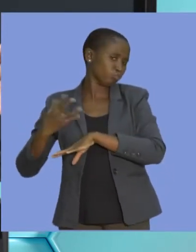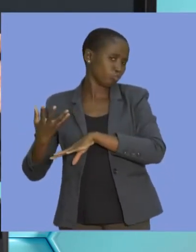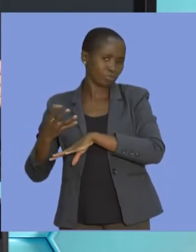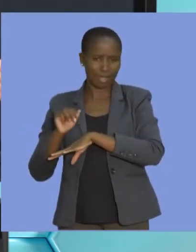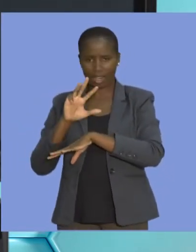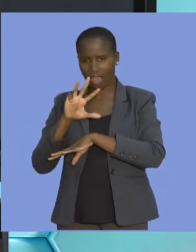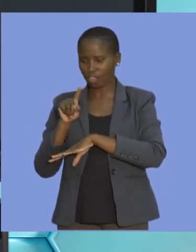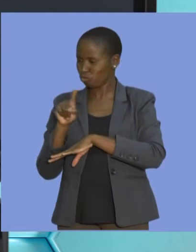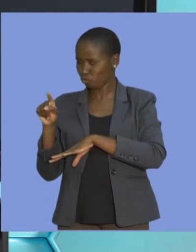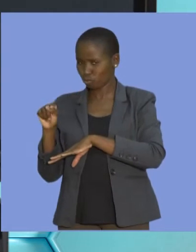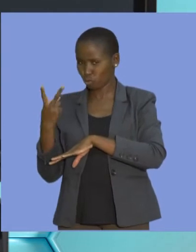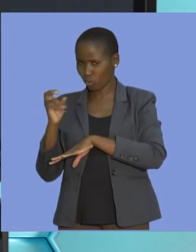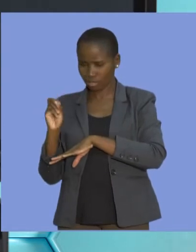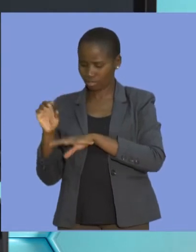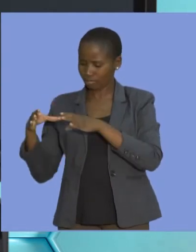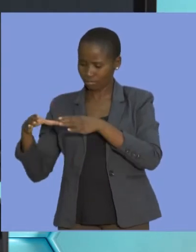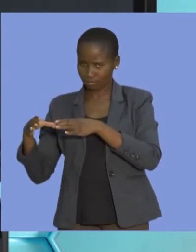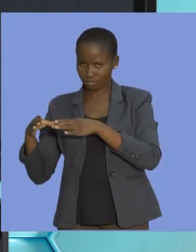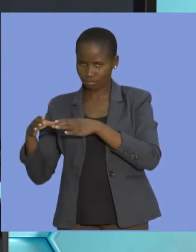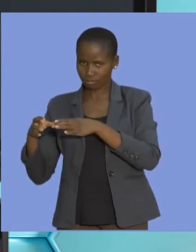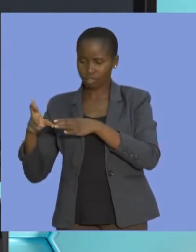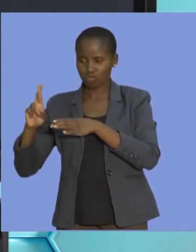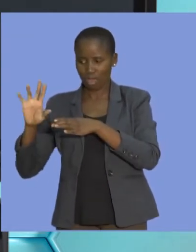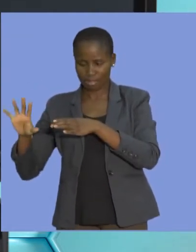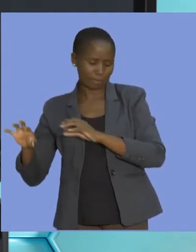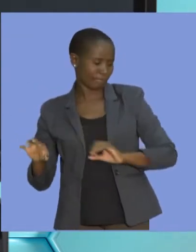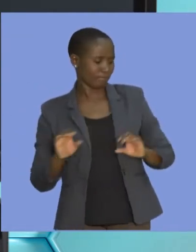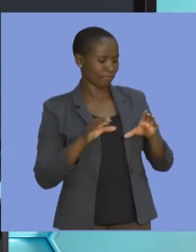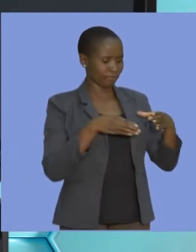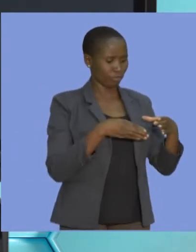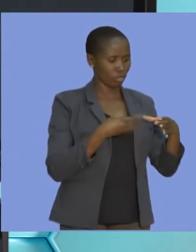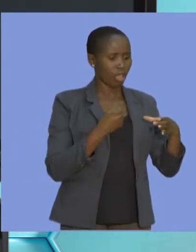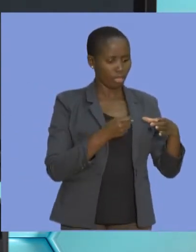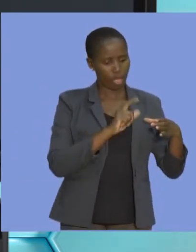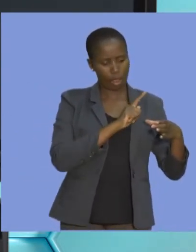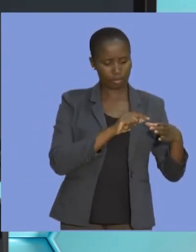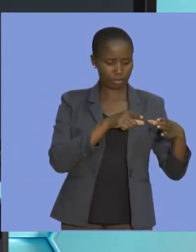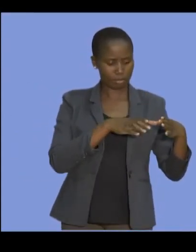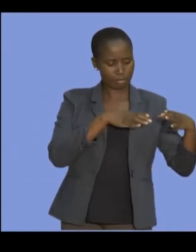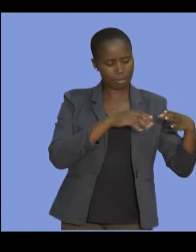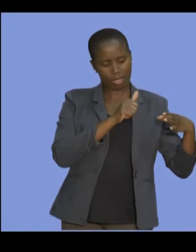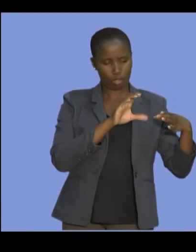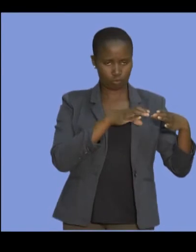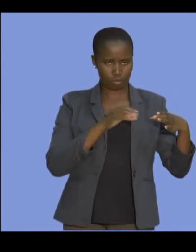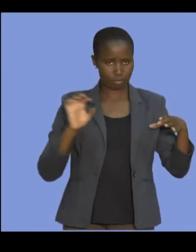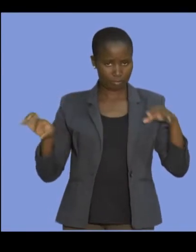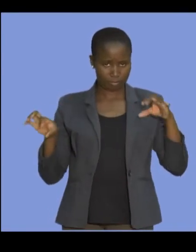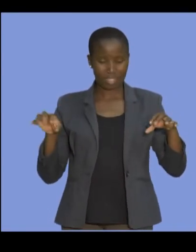9 to 20 who are left-handed. Something like that. That will be an interval. Okay.